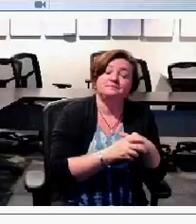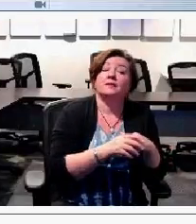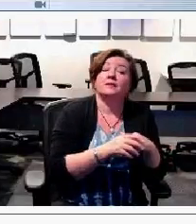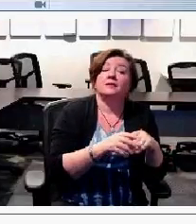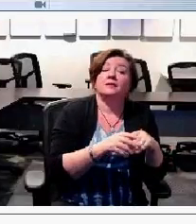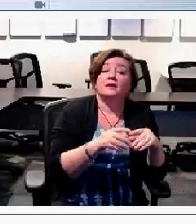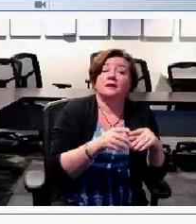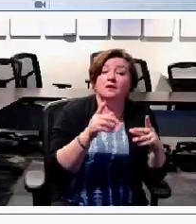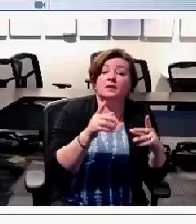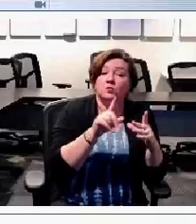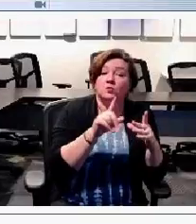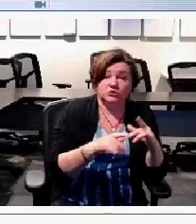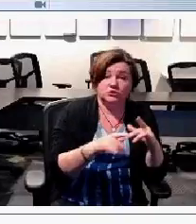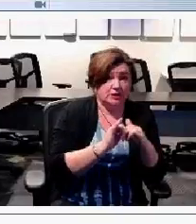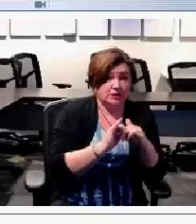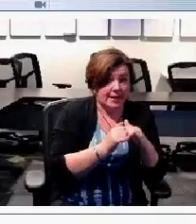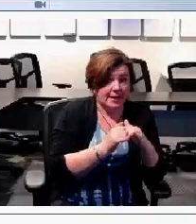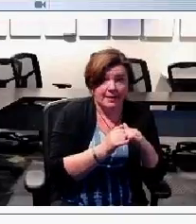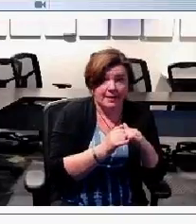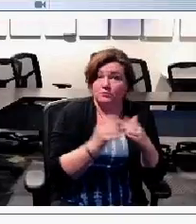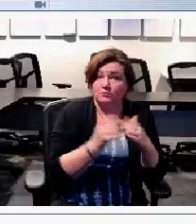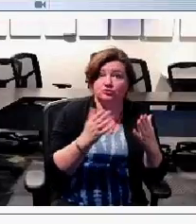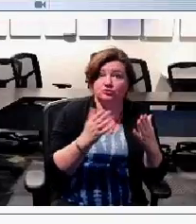Question about how we serve our out-of-town families. I think